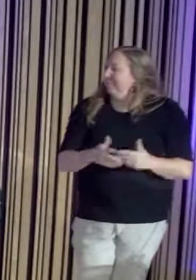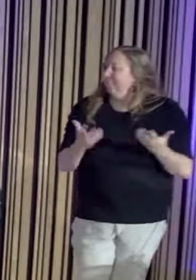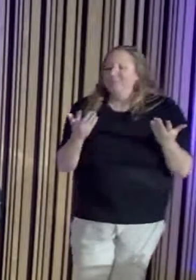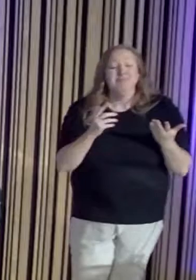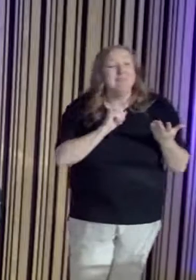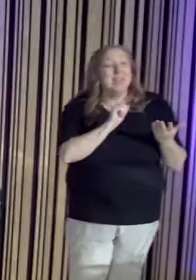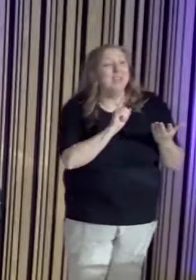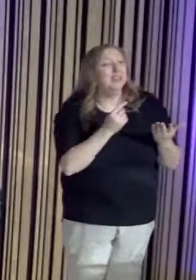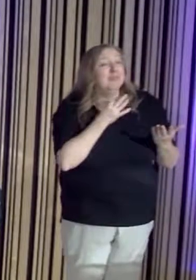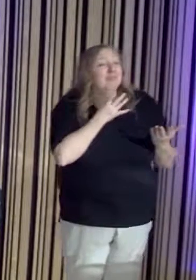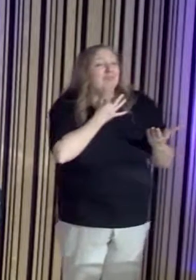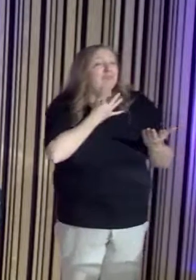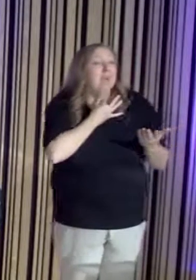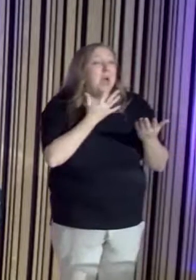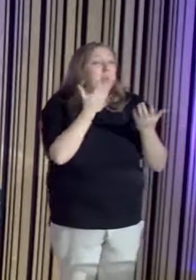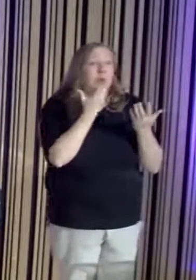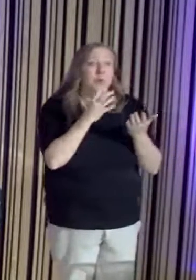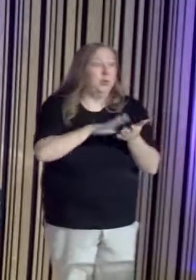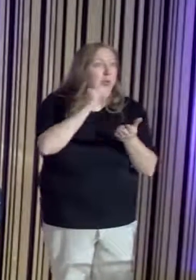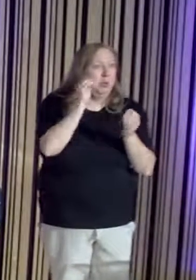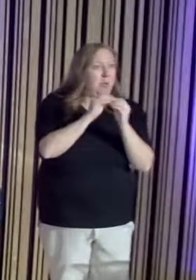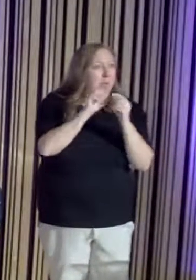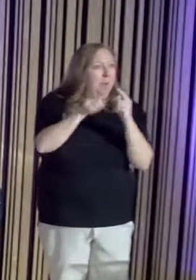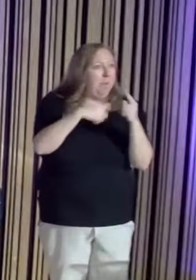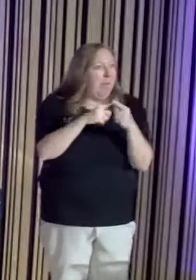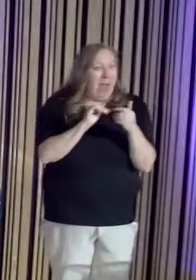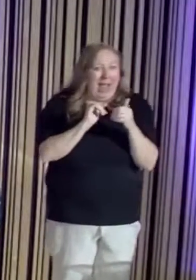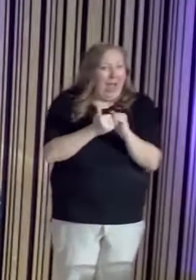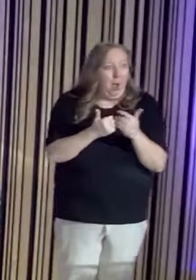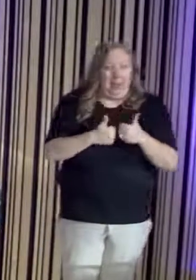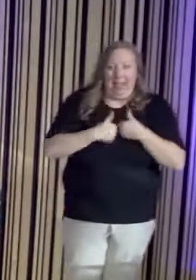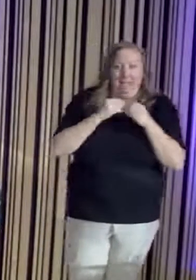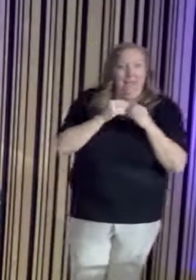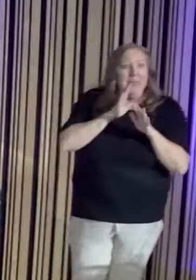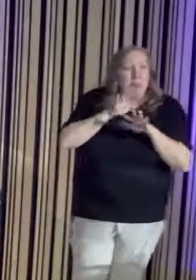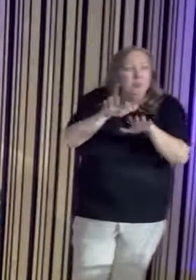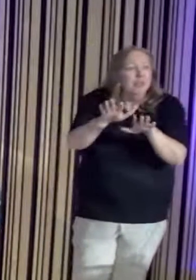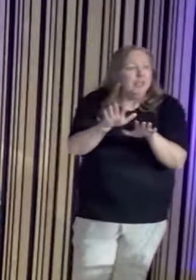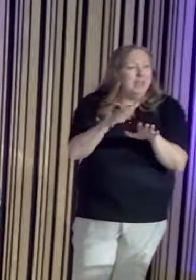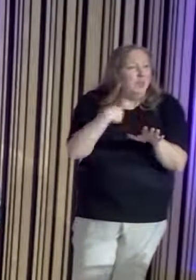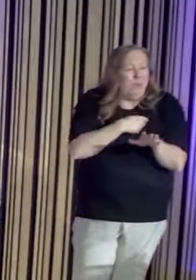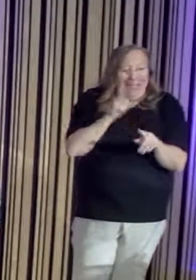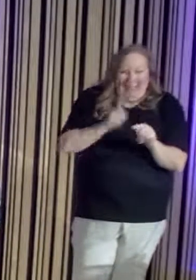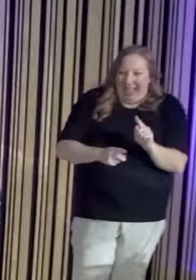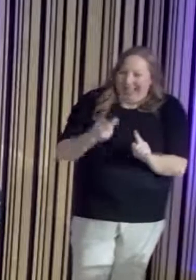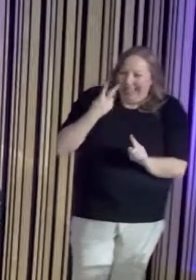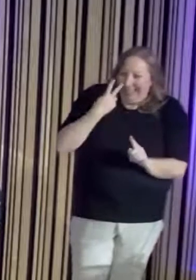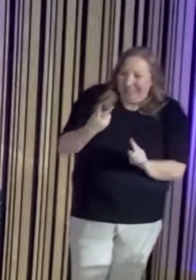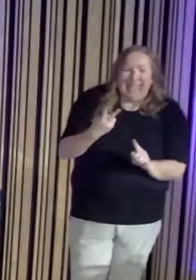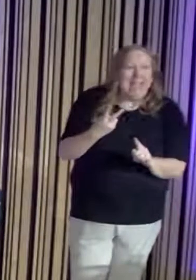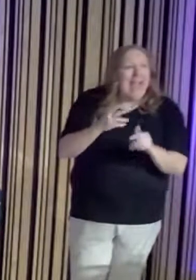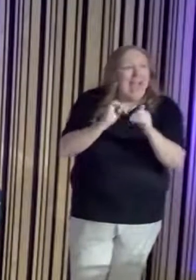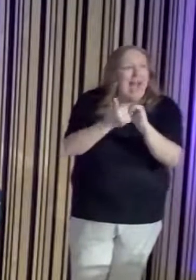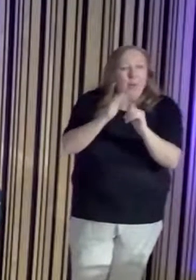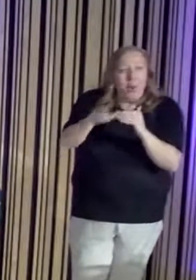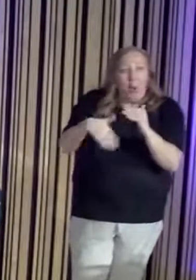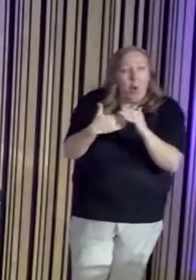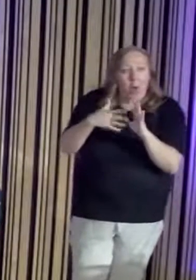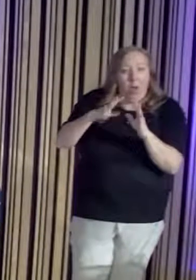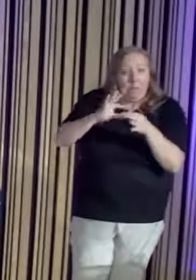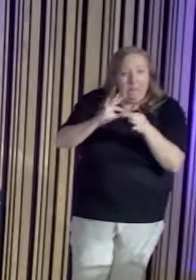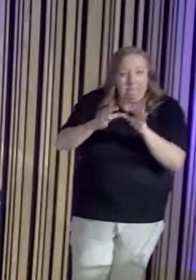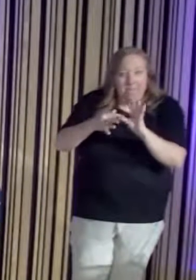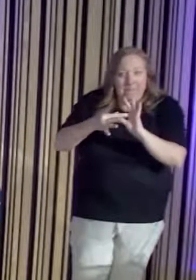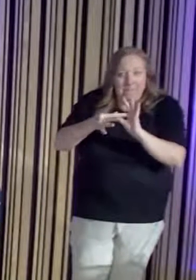how this invisible life in the ocean works, how it works together, how the functional parts fit